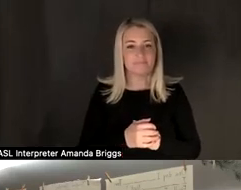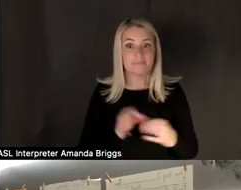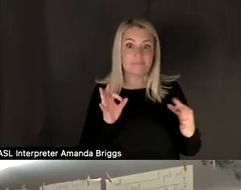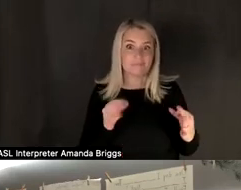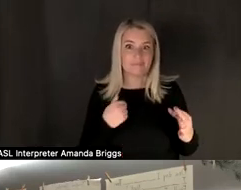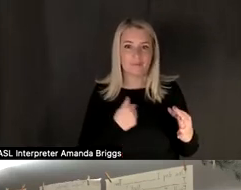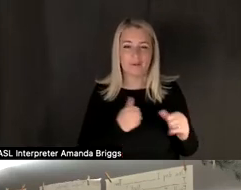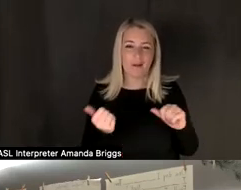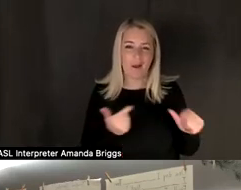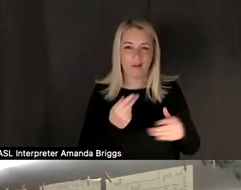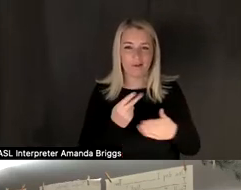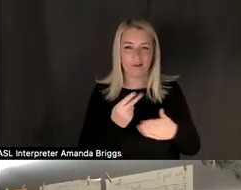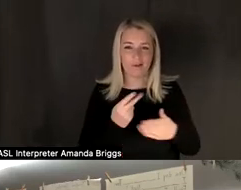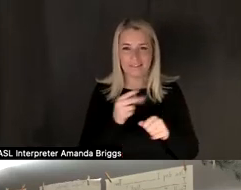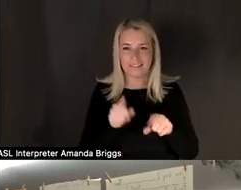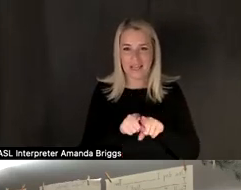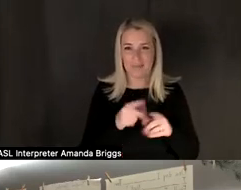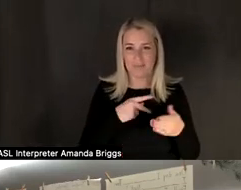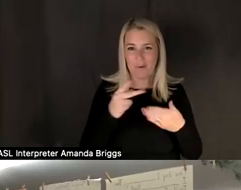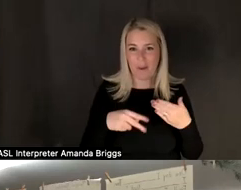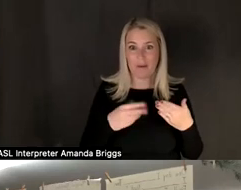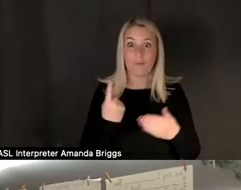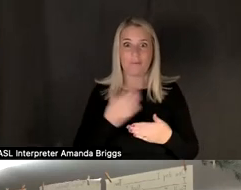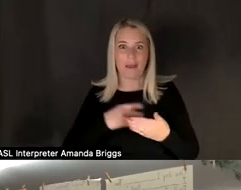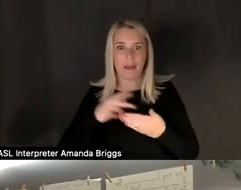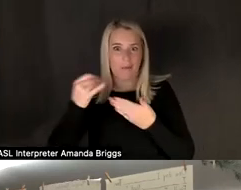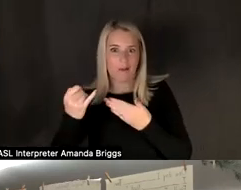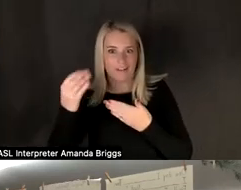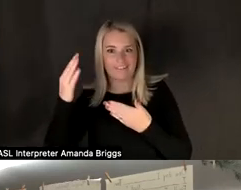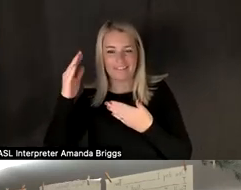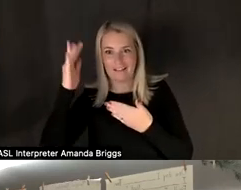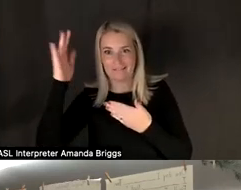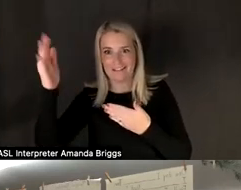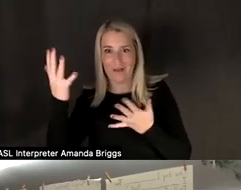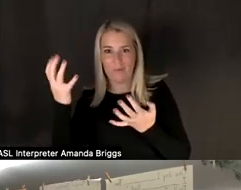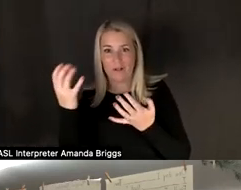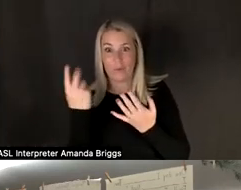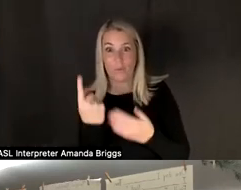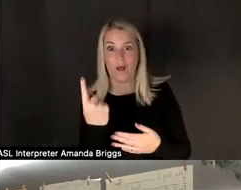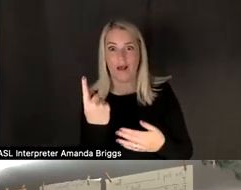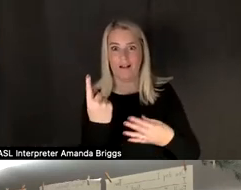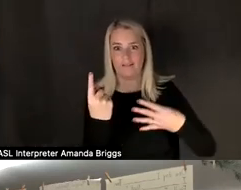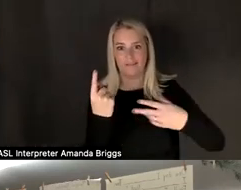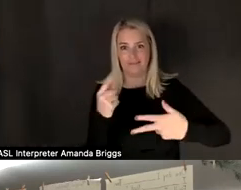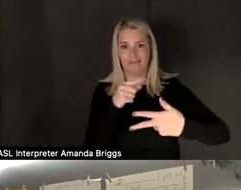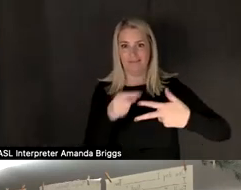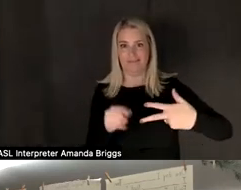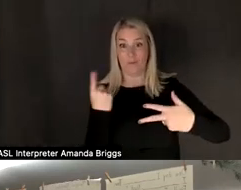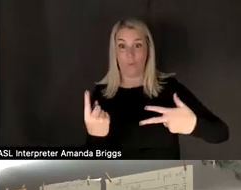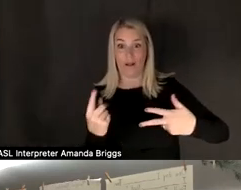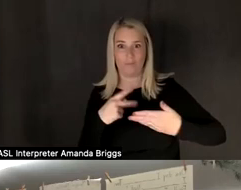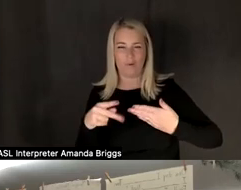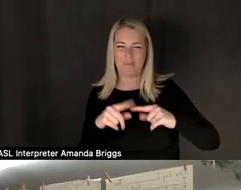program. That's one of my projects that I have over the next few years is we need to have one program for all of our primary grades. So right now, this is where we